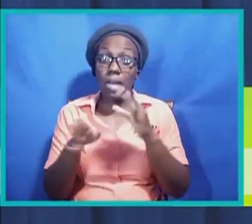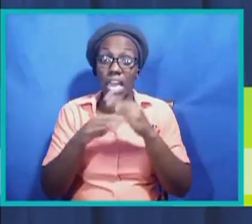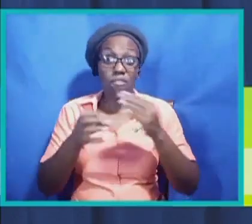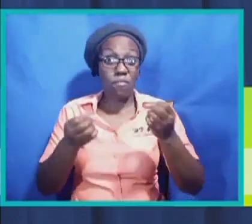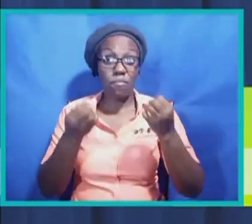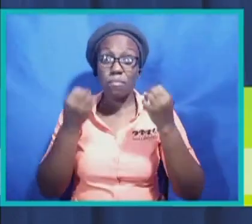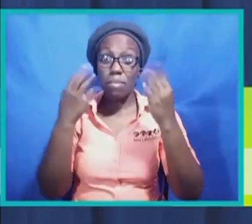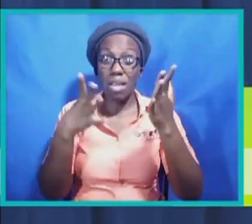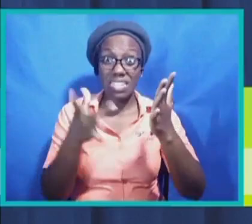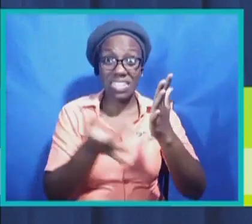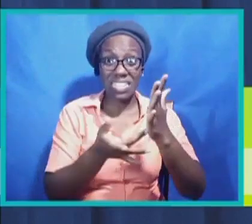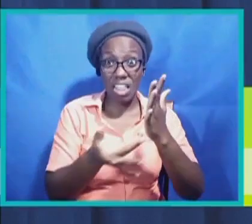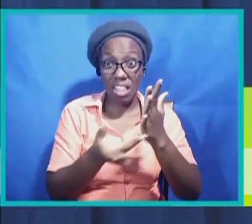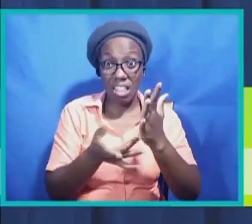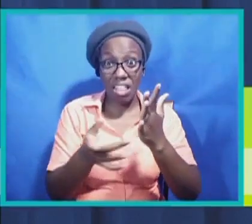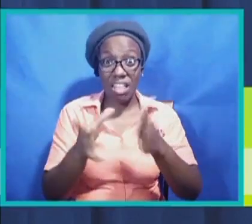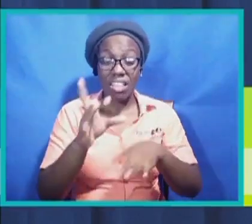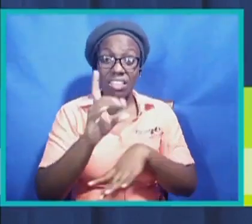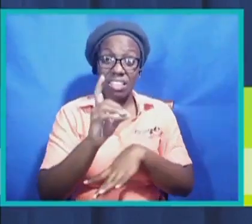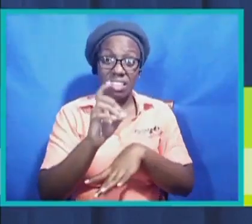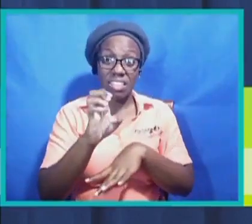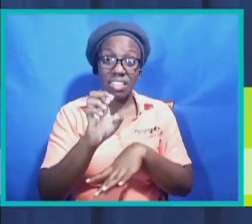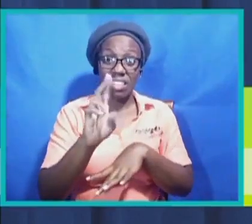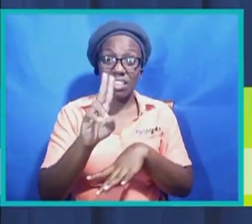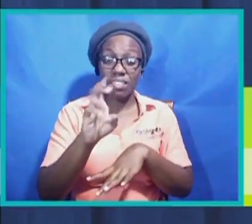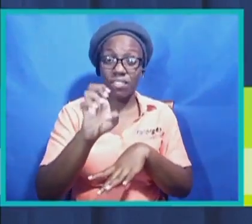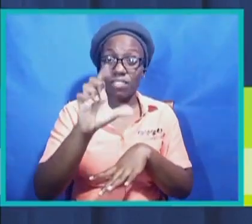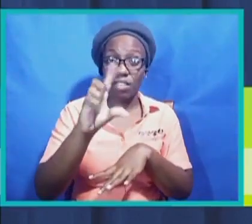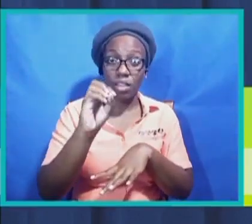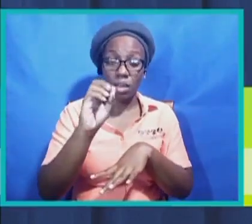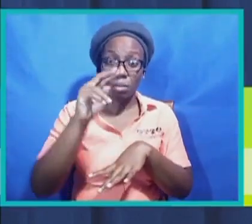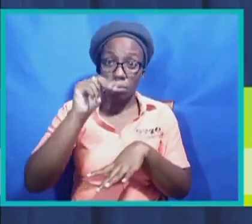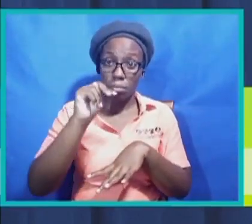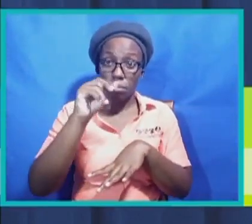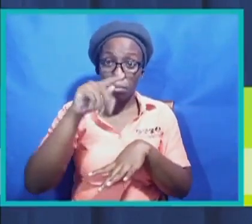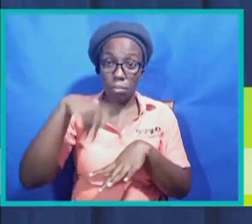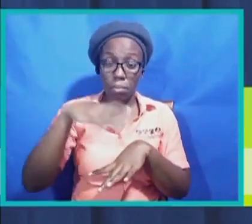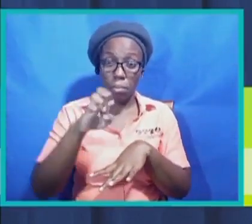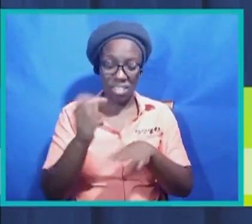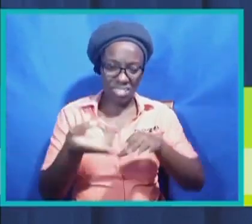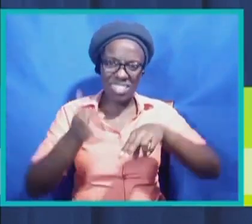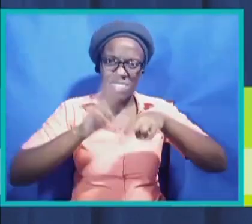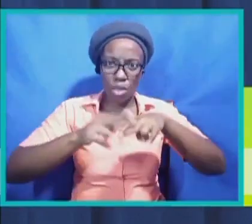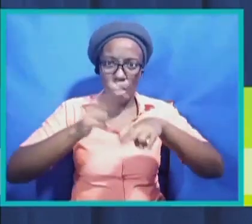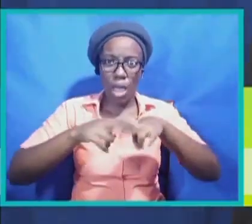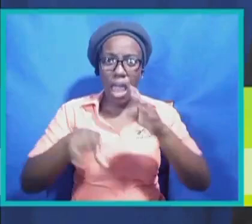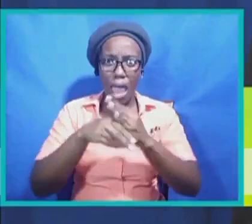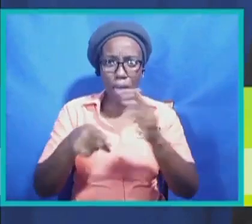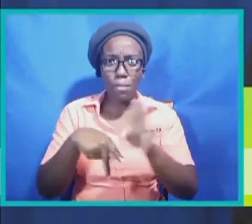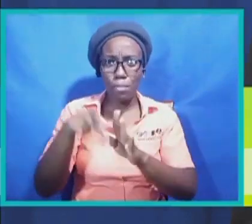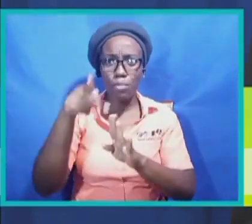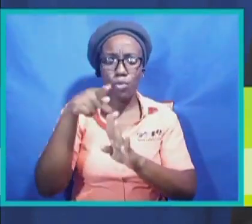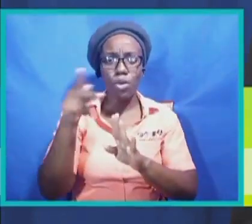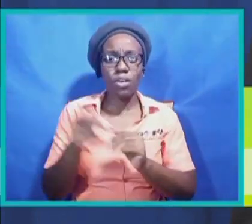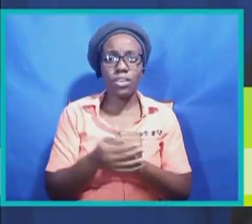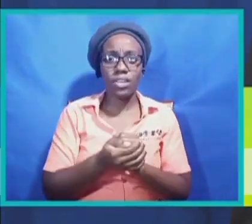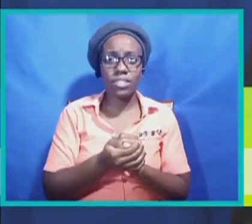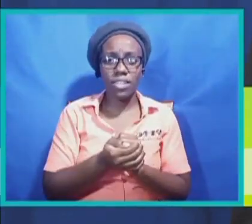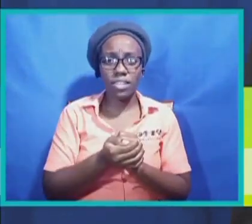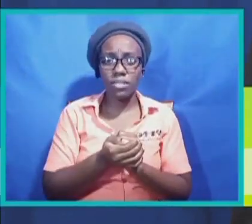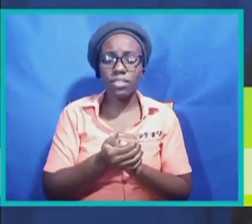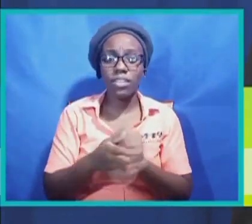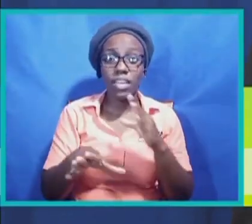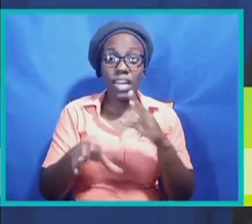programs, services that these knowledge workers use. You also have digital lifestyle, and if you